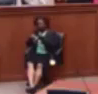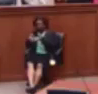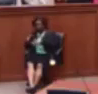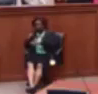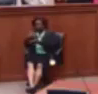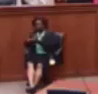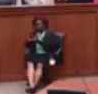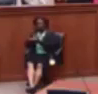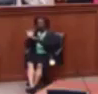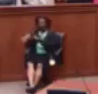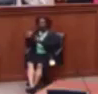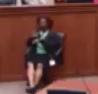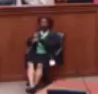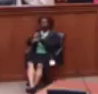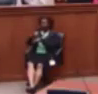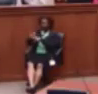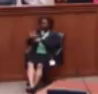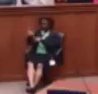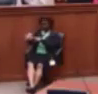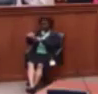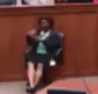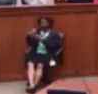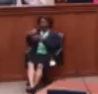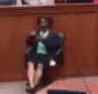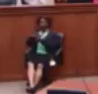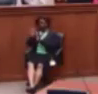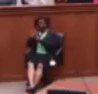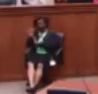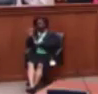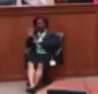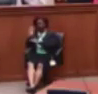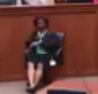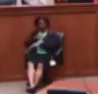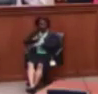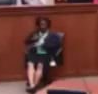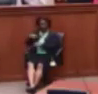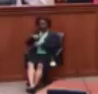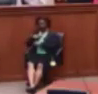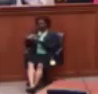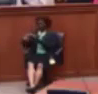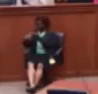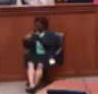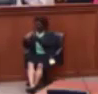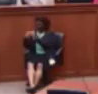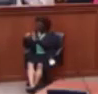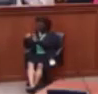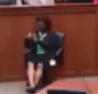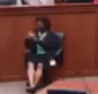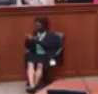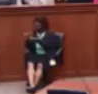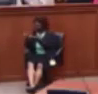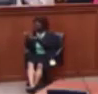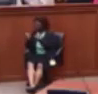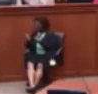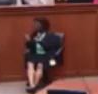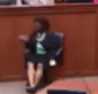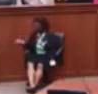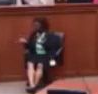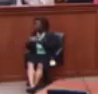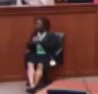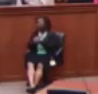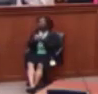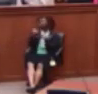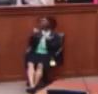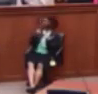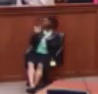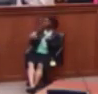at workforce development boards, and we went around the state and we met, and we released a blueprint in February saying, this is what